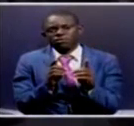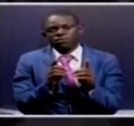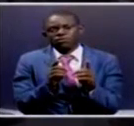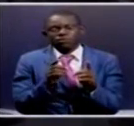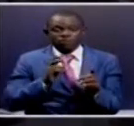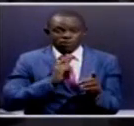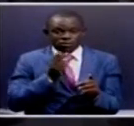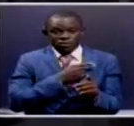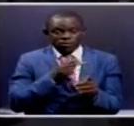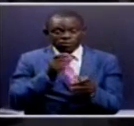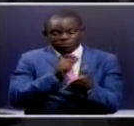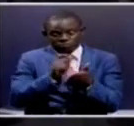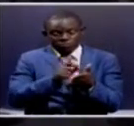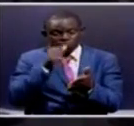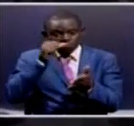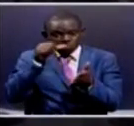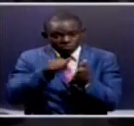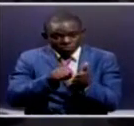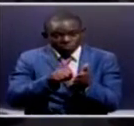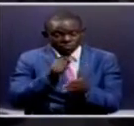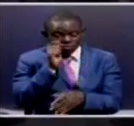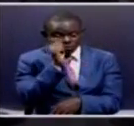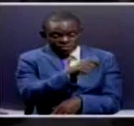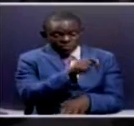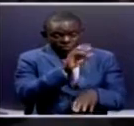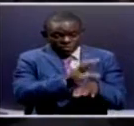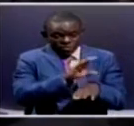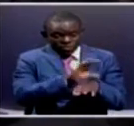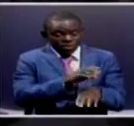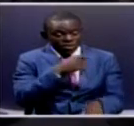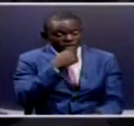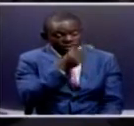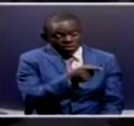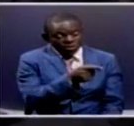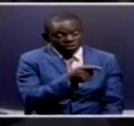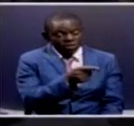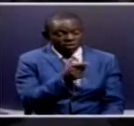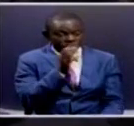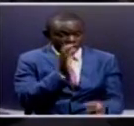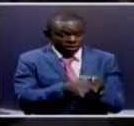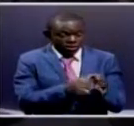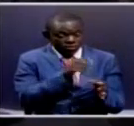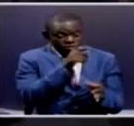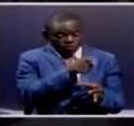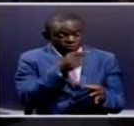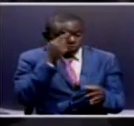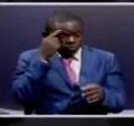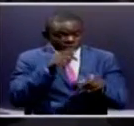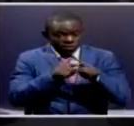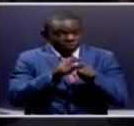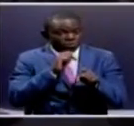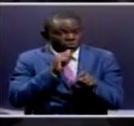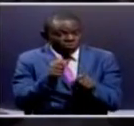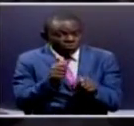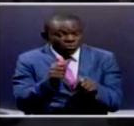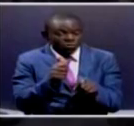if you do not agree, if your conditions are cast in concrete, please say so that we can look for an